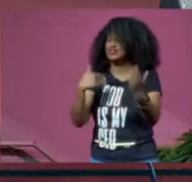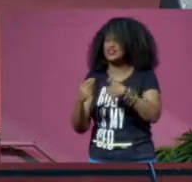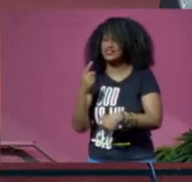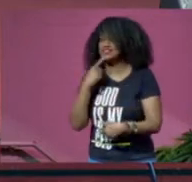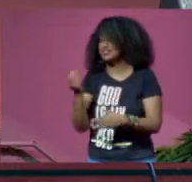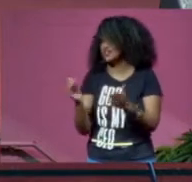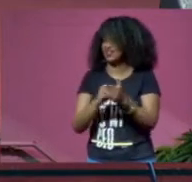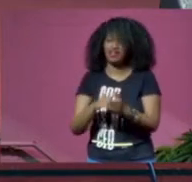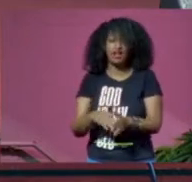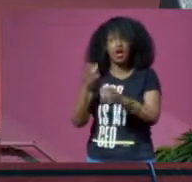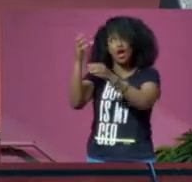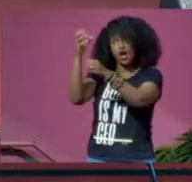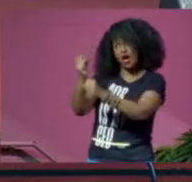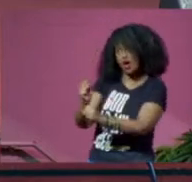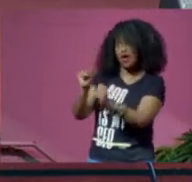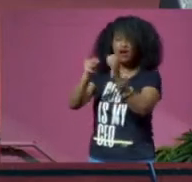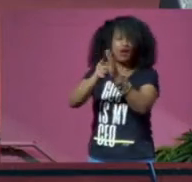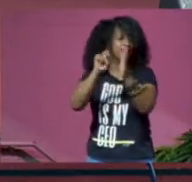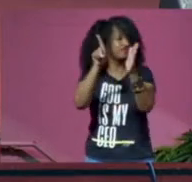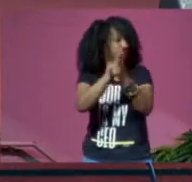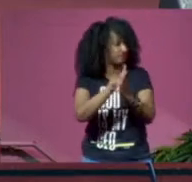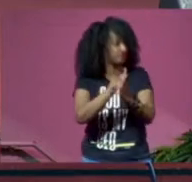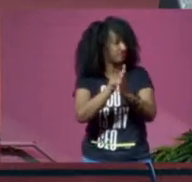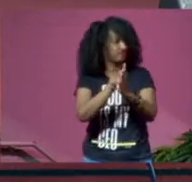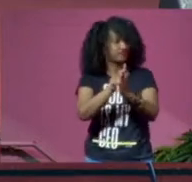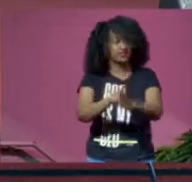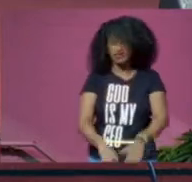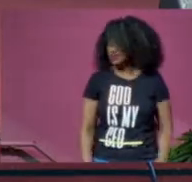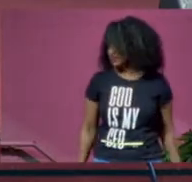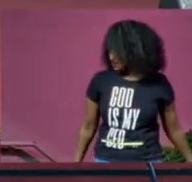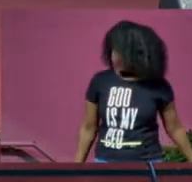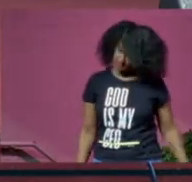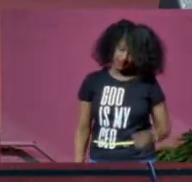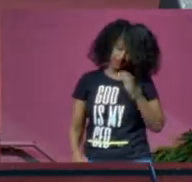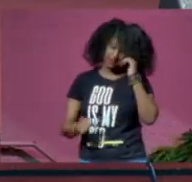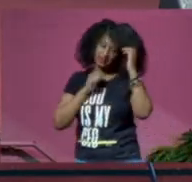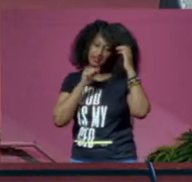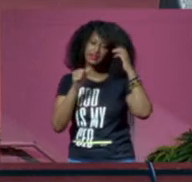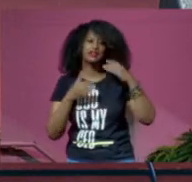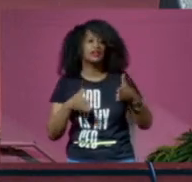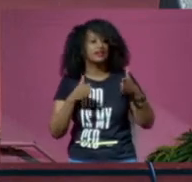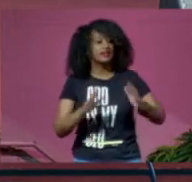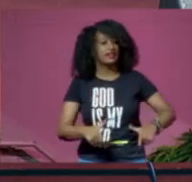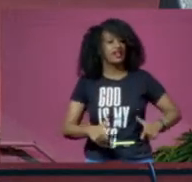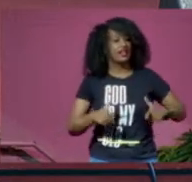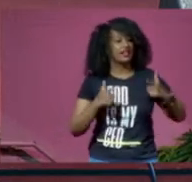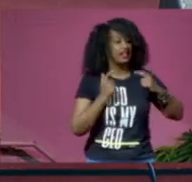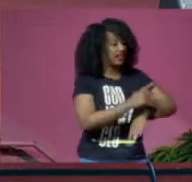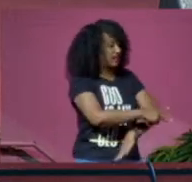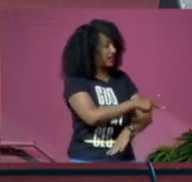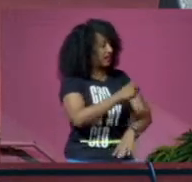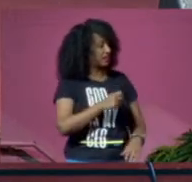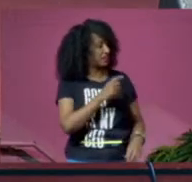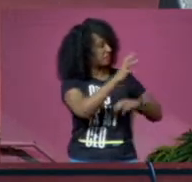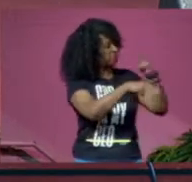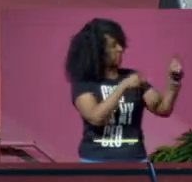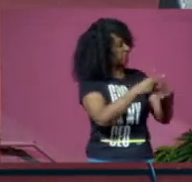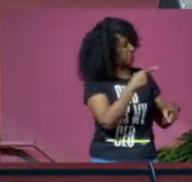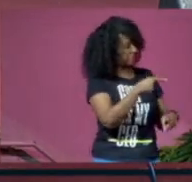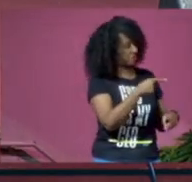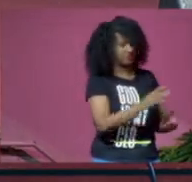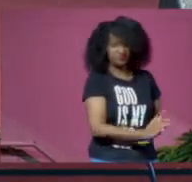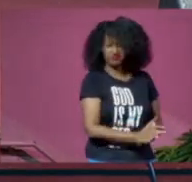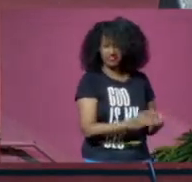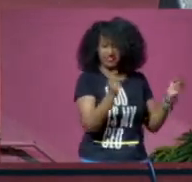again. Hold on to who you are. Don't let life try to snatch it. Don't let life try to grab it. Don't let